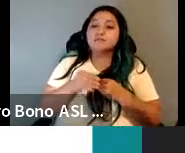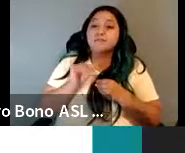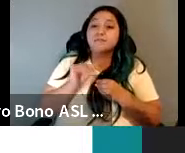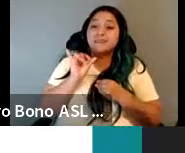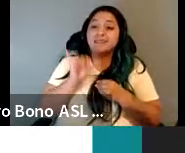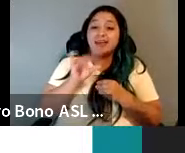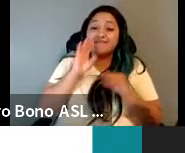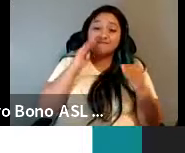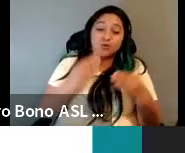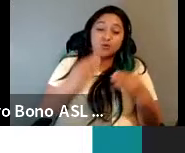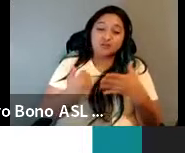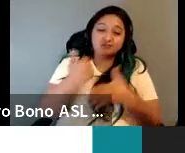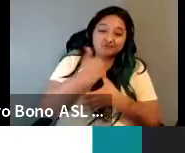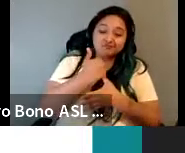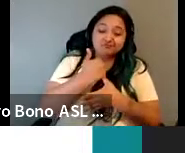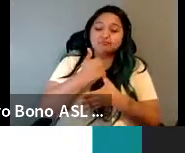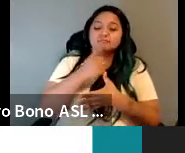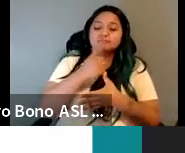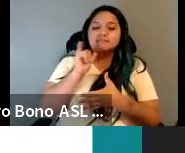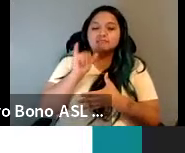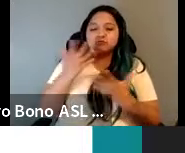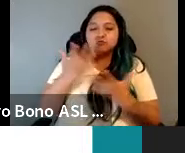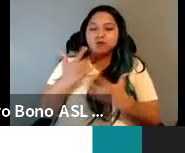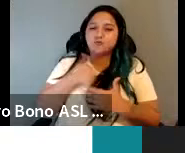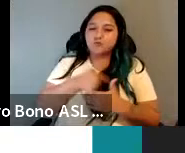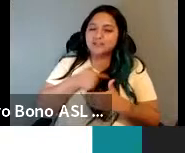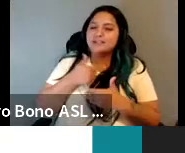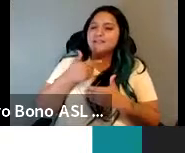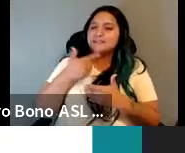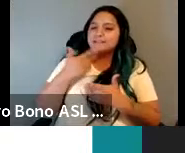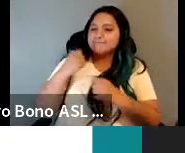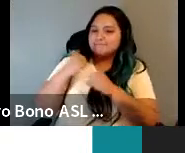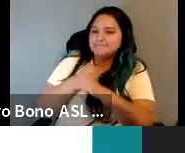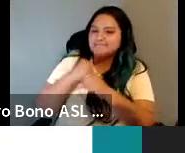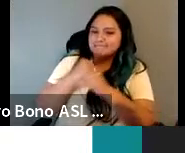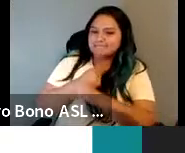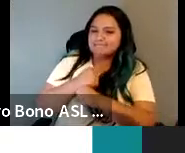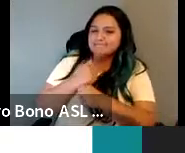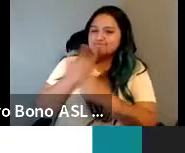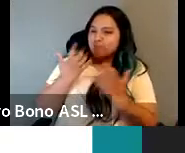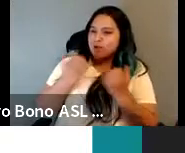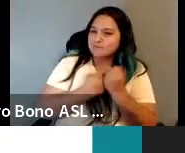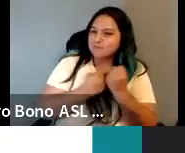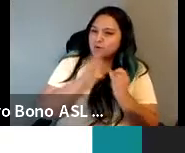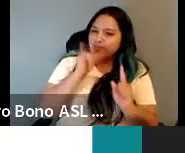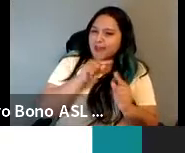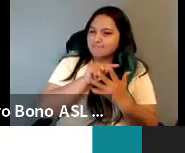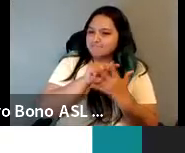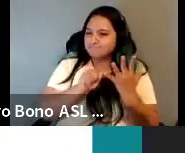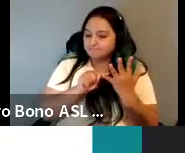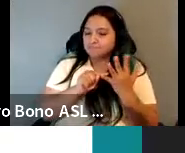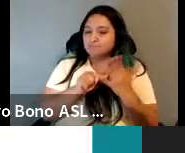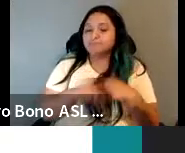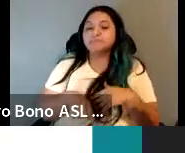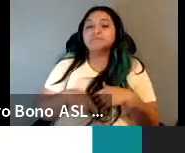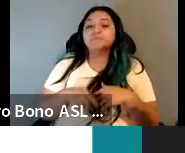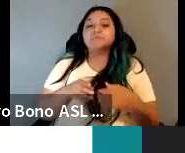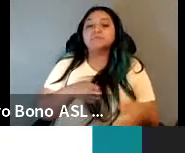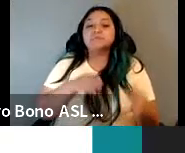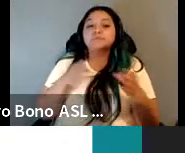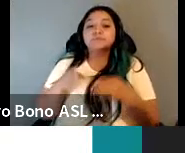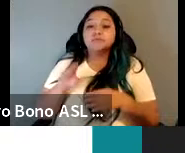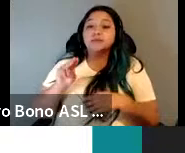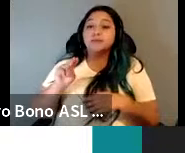year, fought for in order to get to where we are today. And in May, we came back again to you to